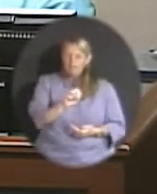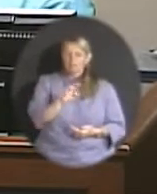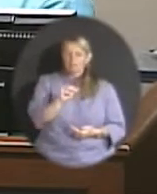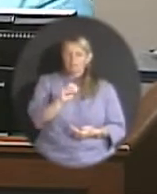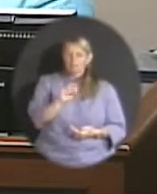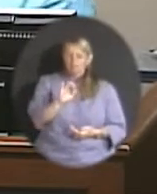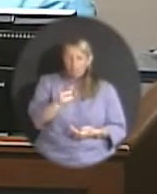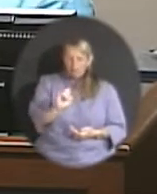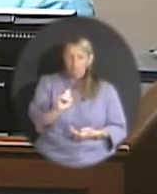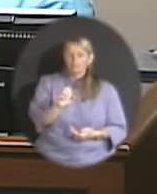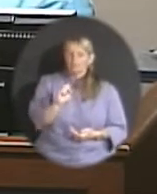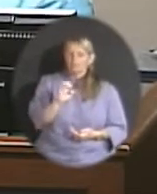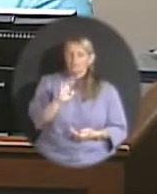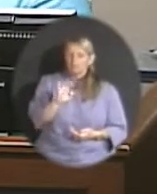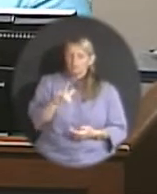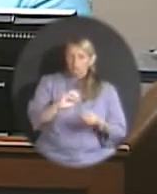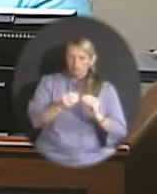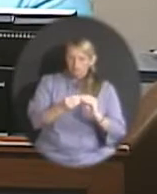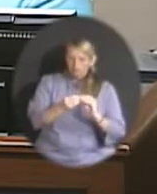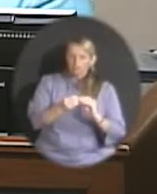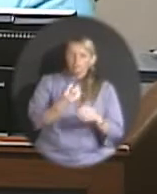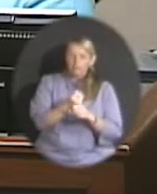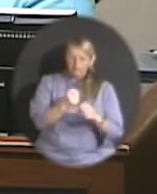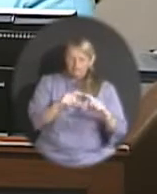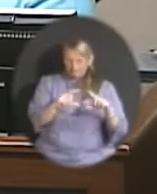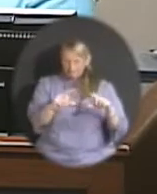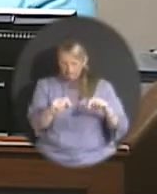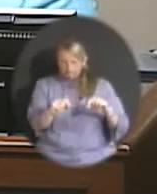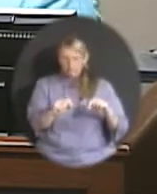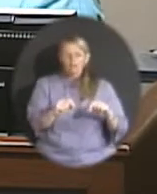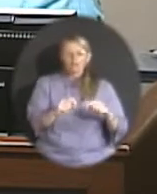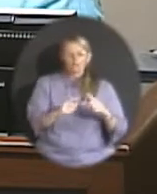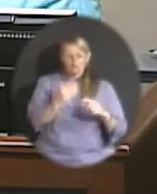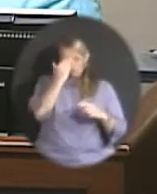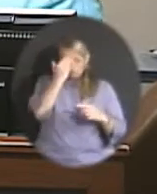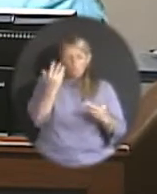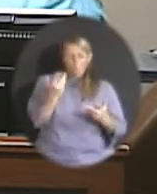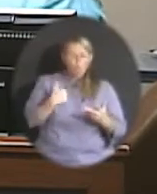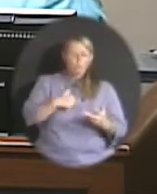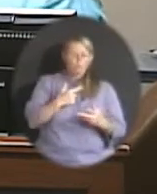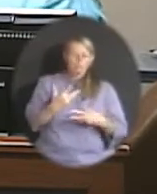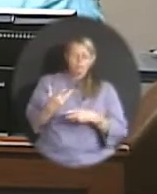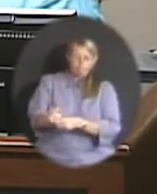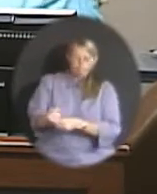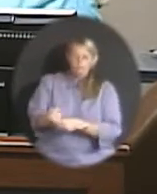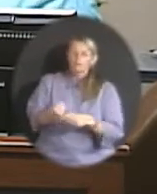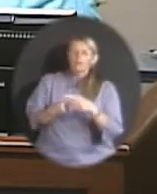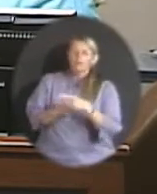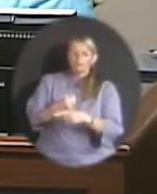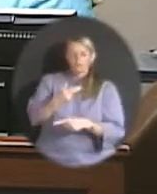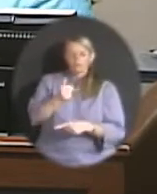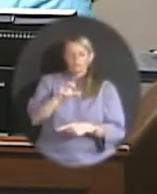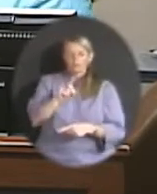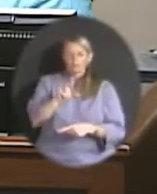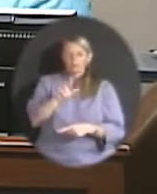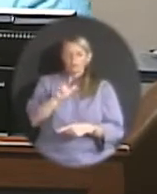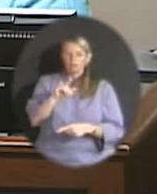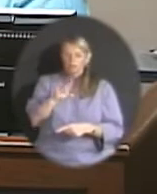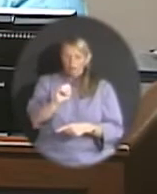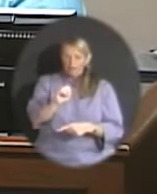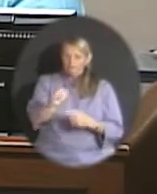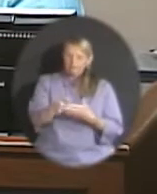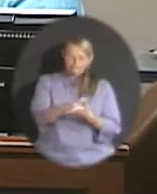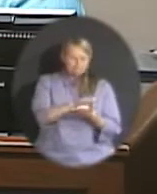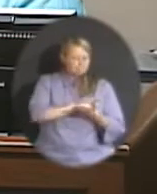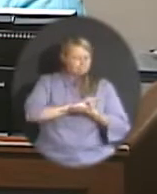of the machine so that we have record of what we're disposing of. They wipe the hard drive completely clean. They let us take anything out